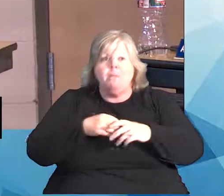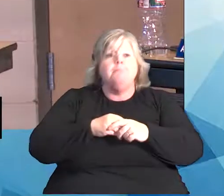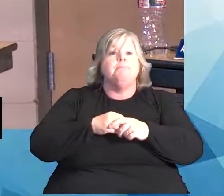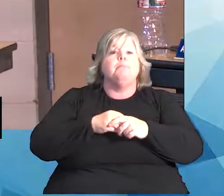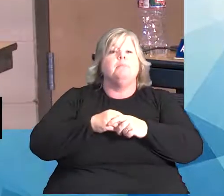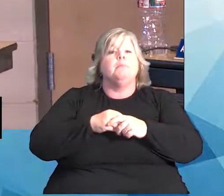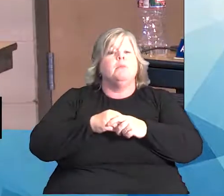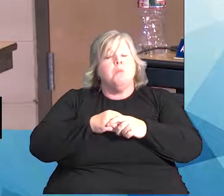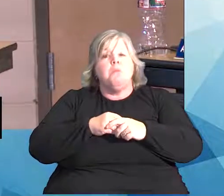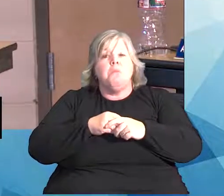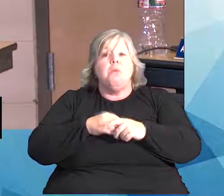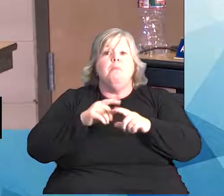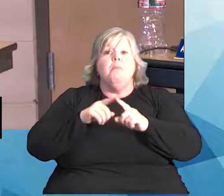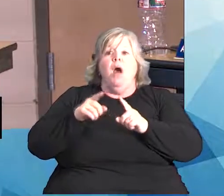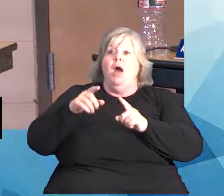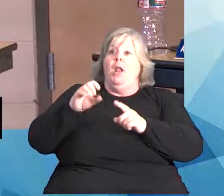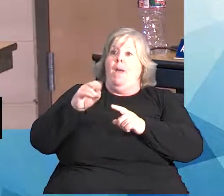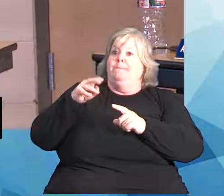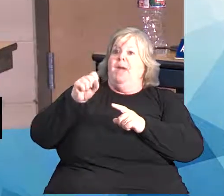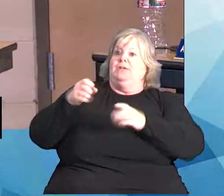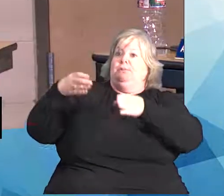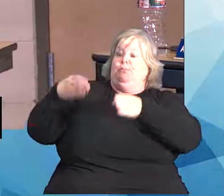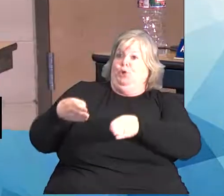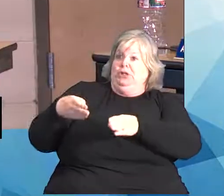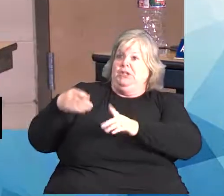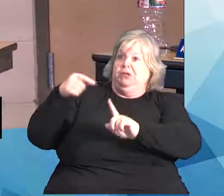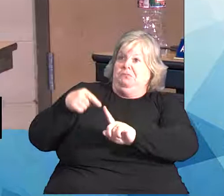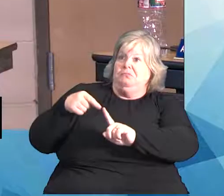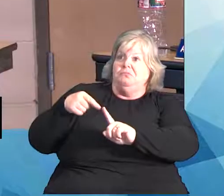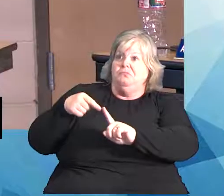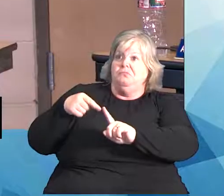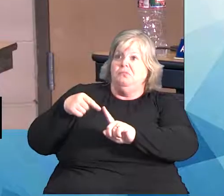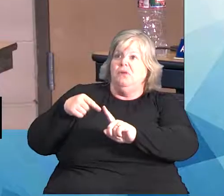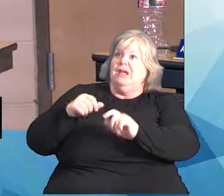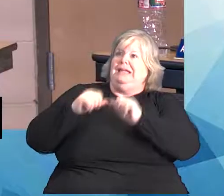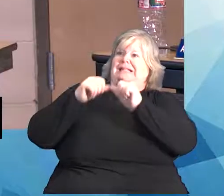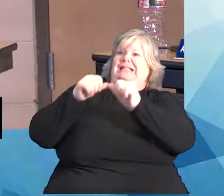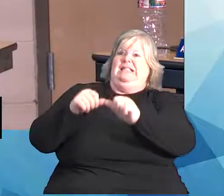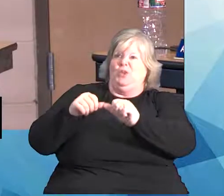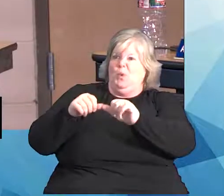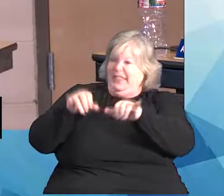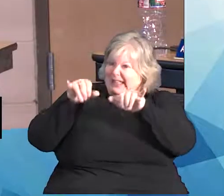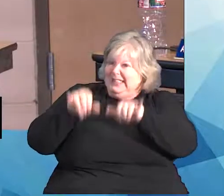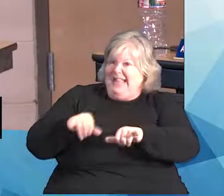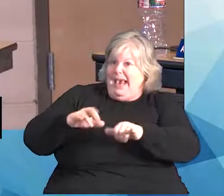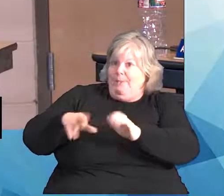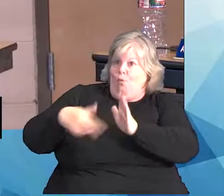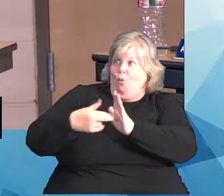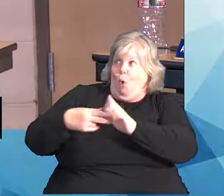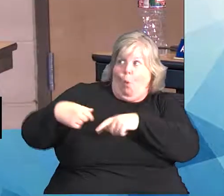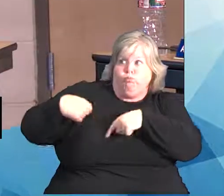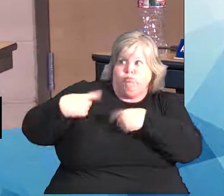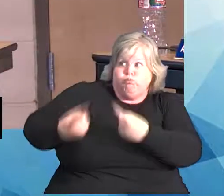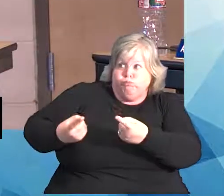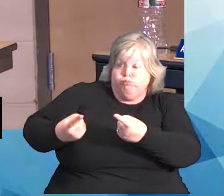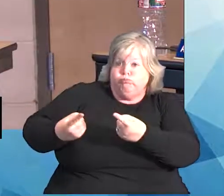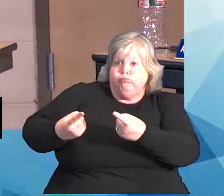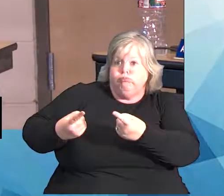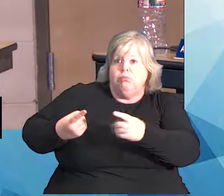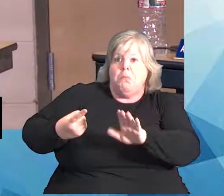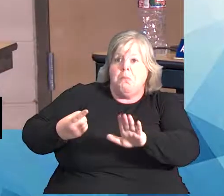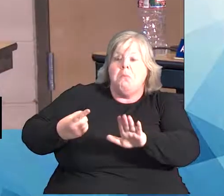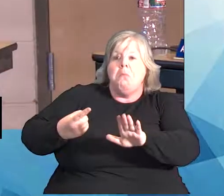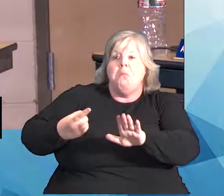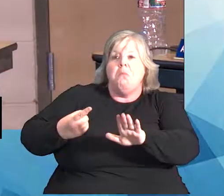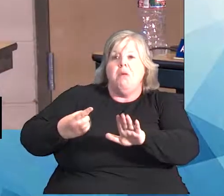to have an ombudsperson that continues on, in the role that we've had it, that's to me